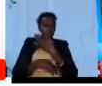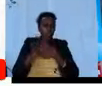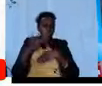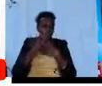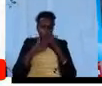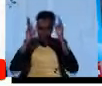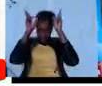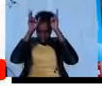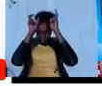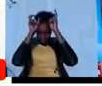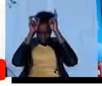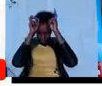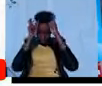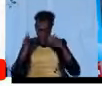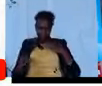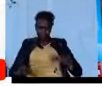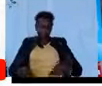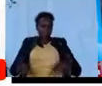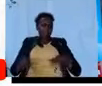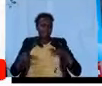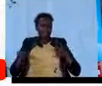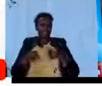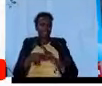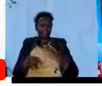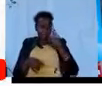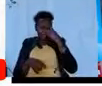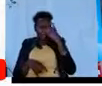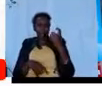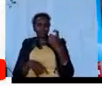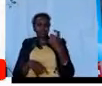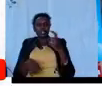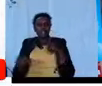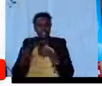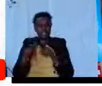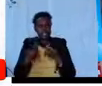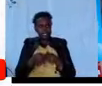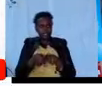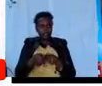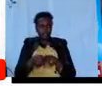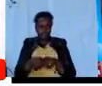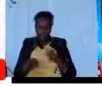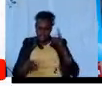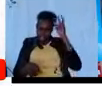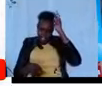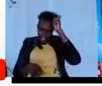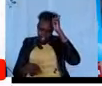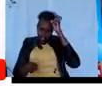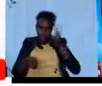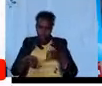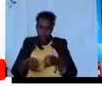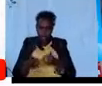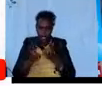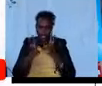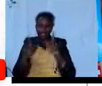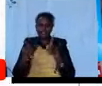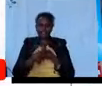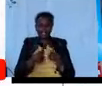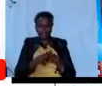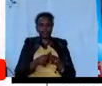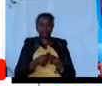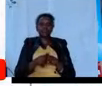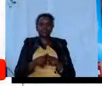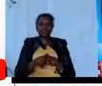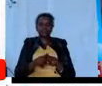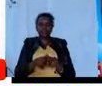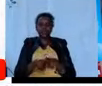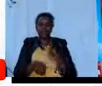evil. Pride and arrogance and the evil way and the perverse mouth